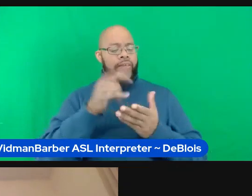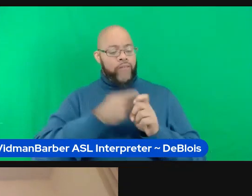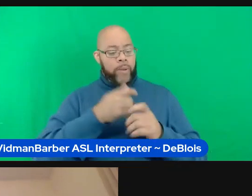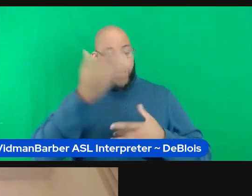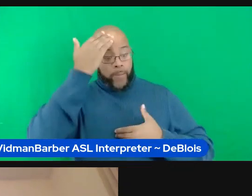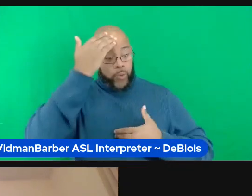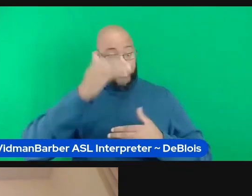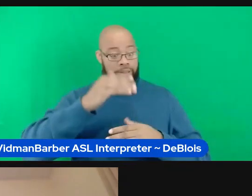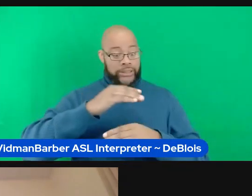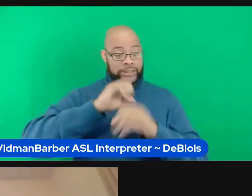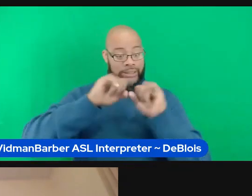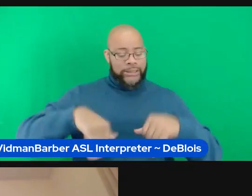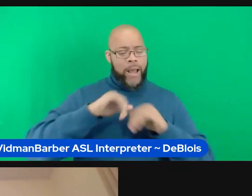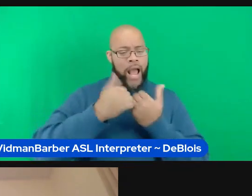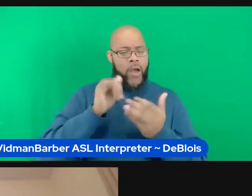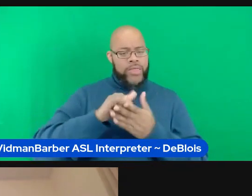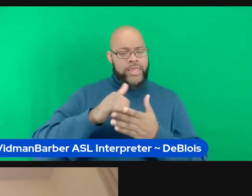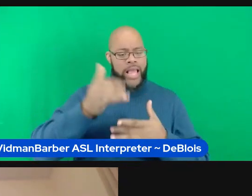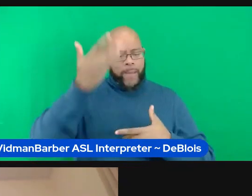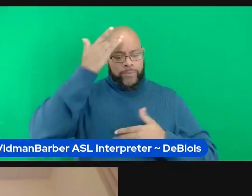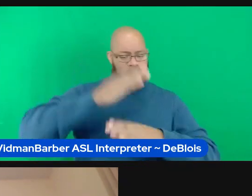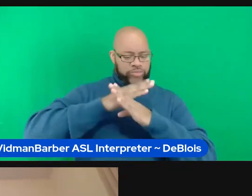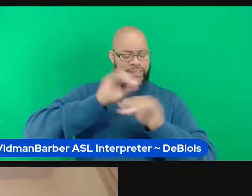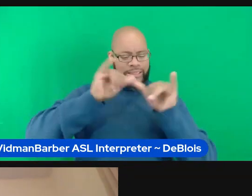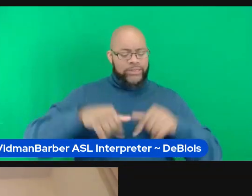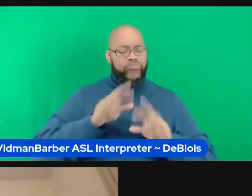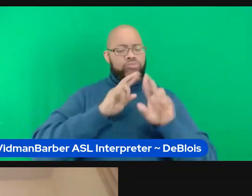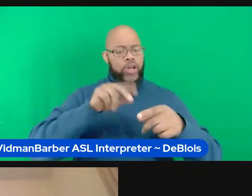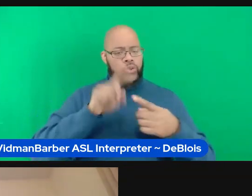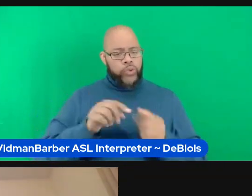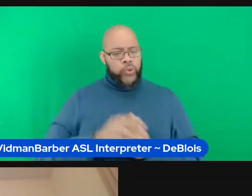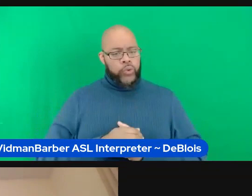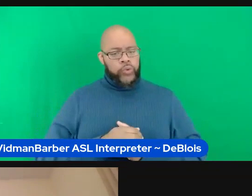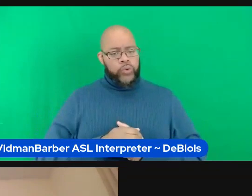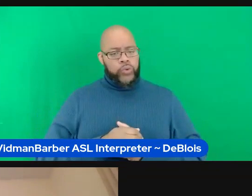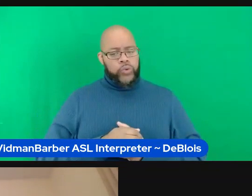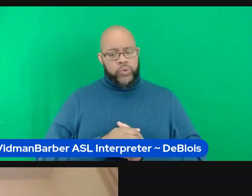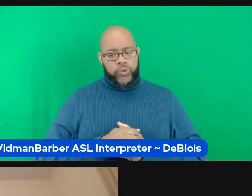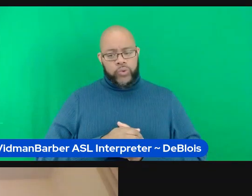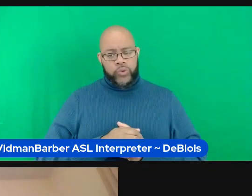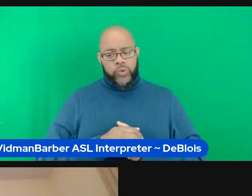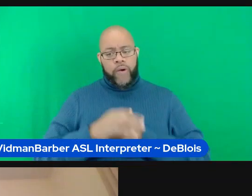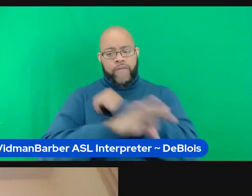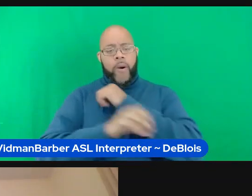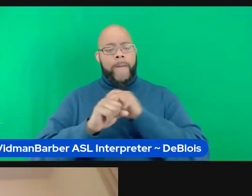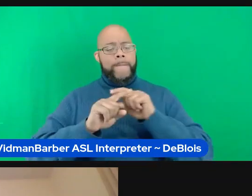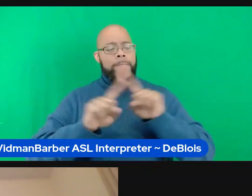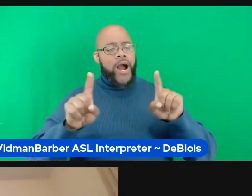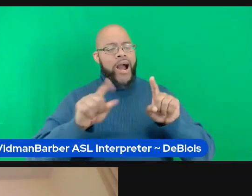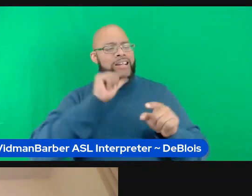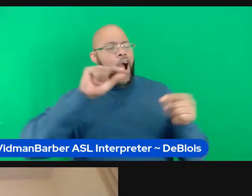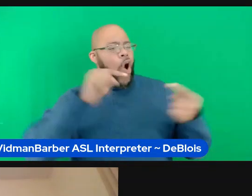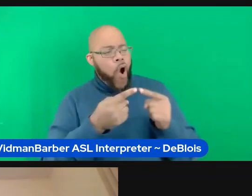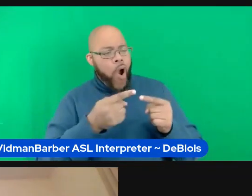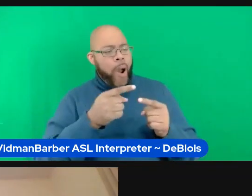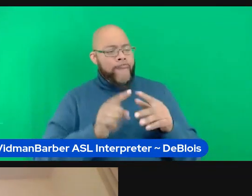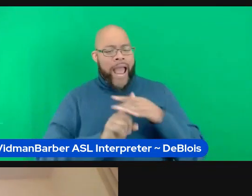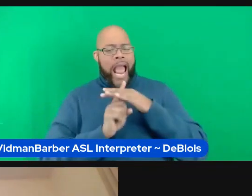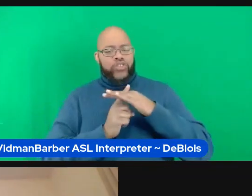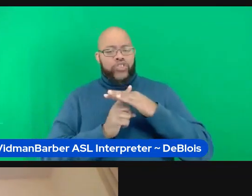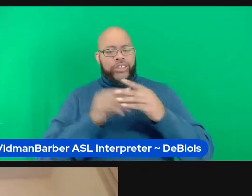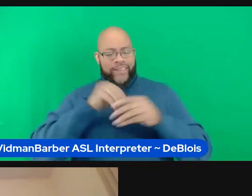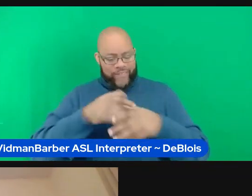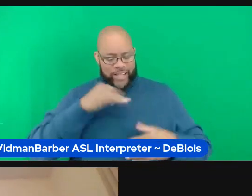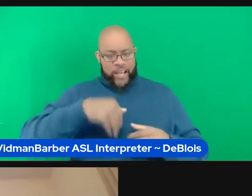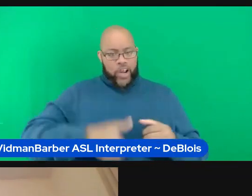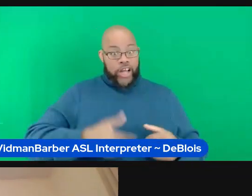is basically how does the immune system respond to foreign but harmless antigen that are found in the gut. So I haven't had